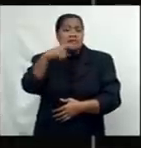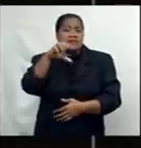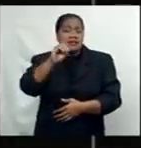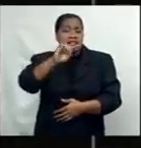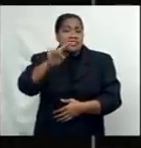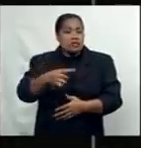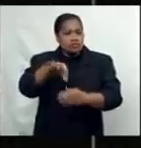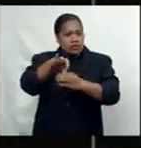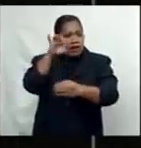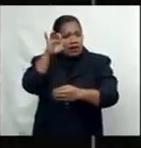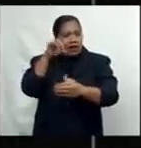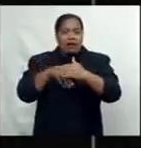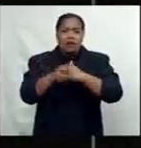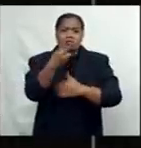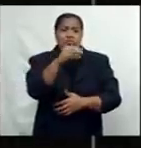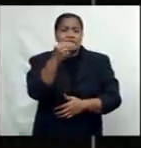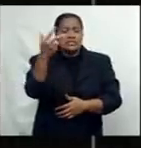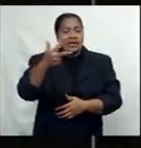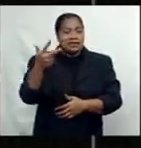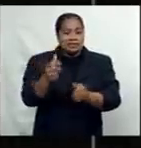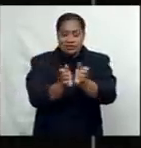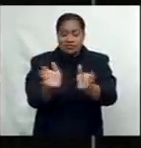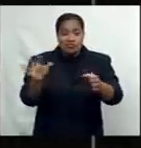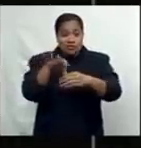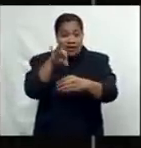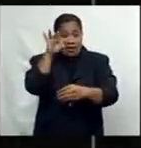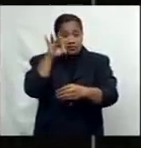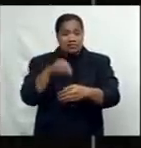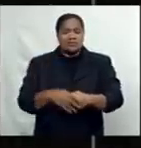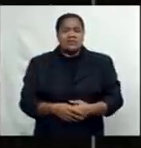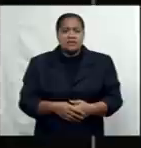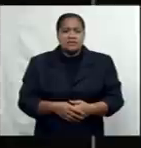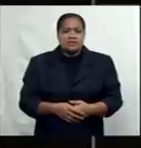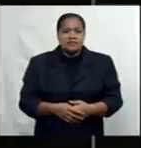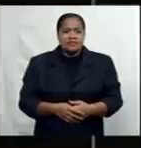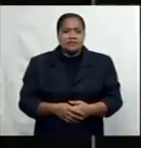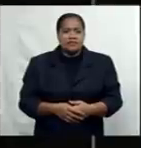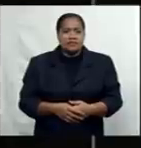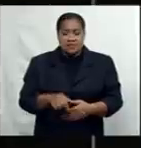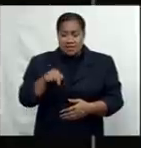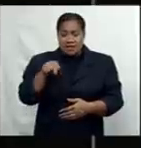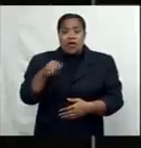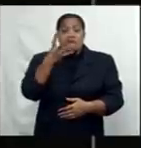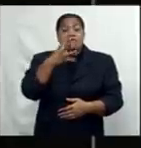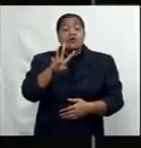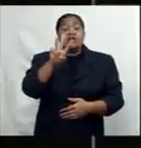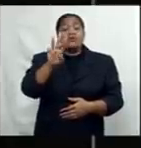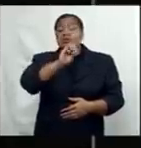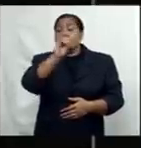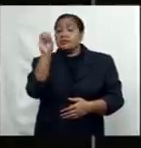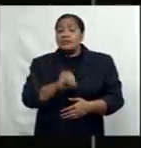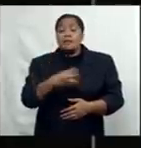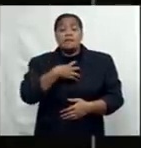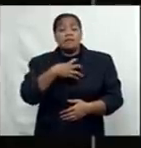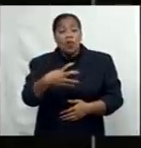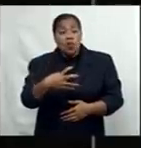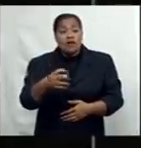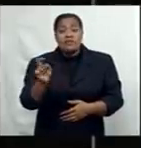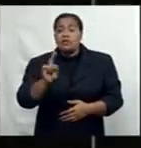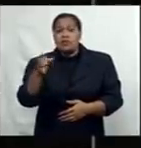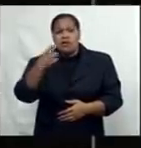votes in the 2018 general election, Christina Uluwai reports that this was 43% more than what